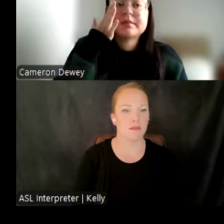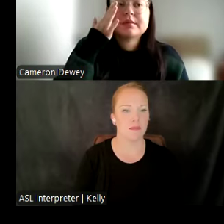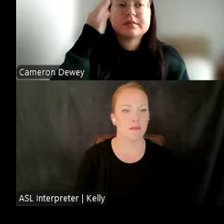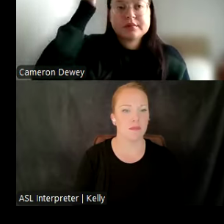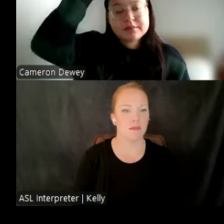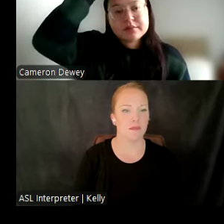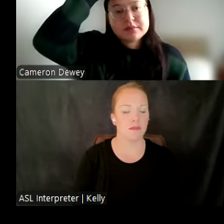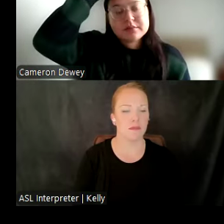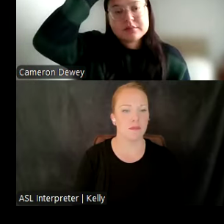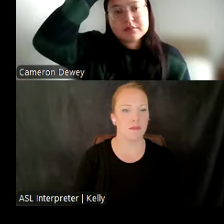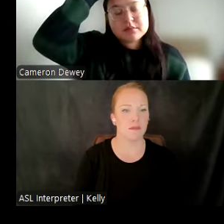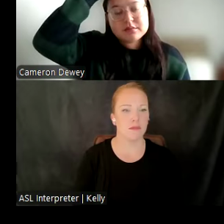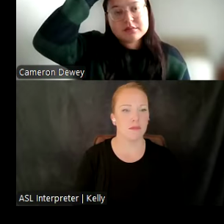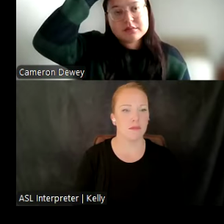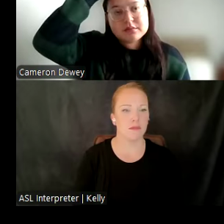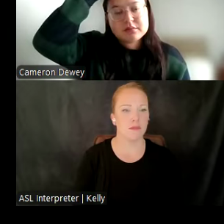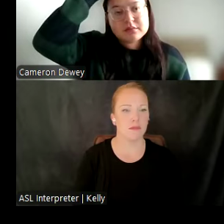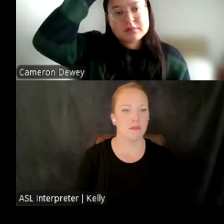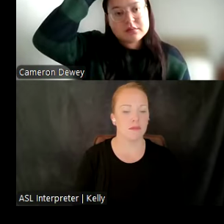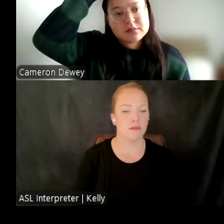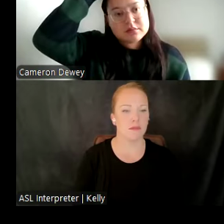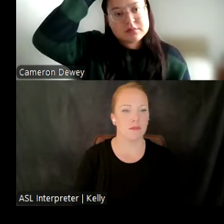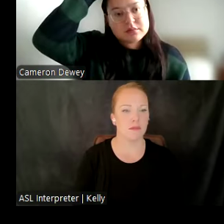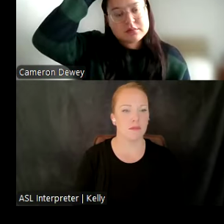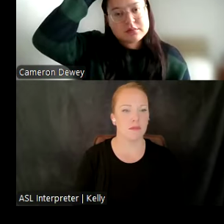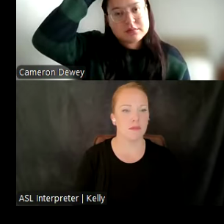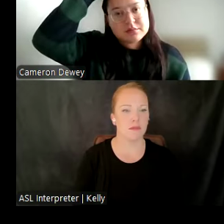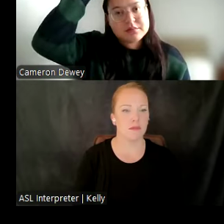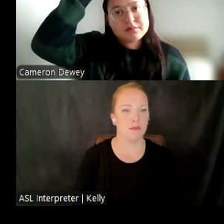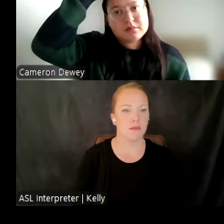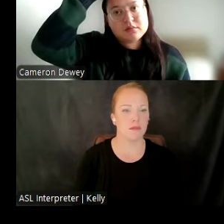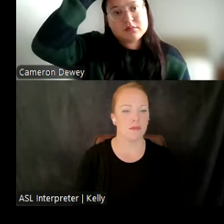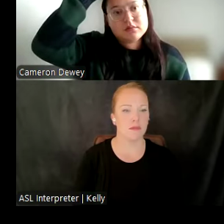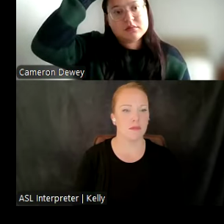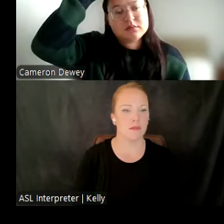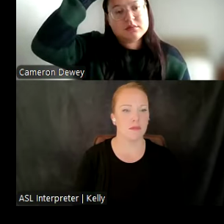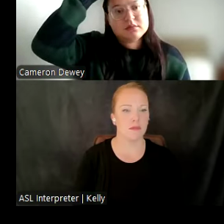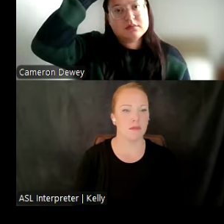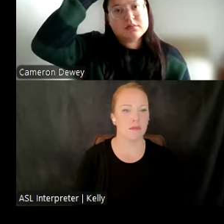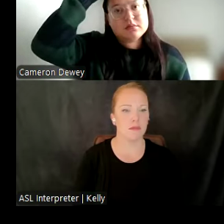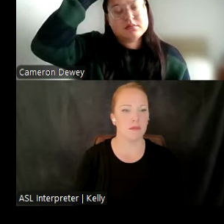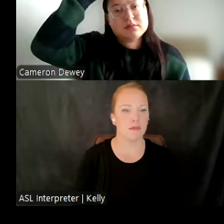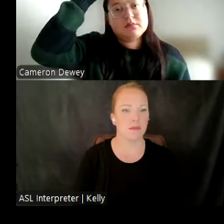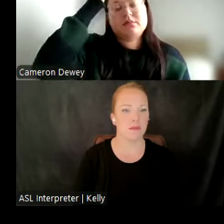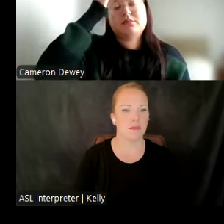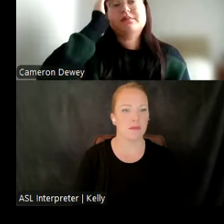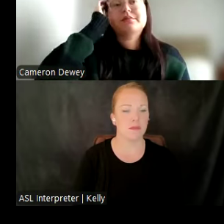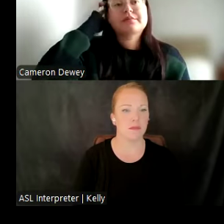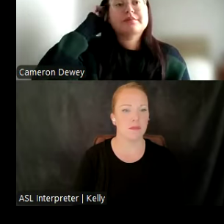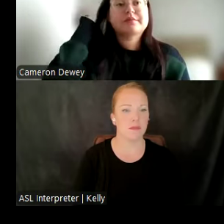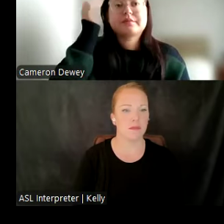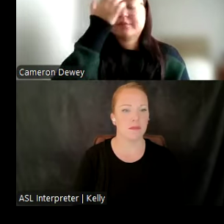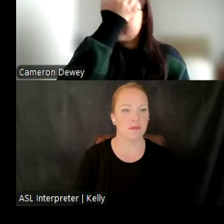gathering. The US military has developed new trauma-informed interviewing techniques that you can use to work around